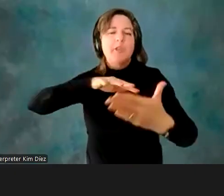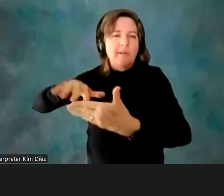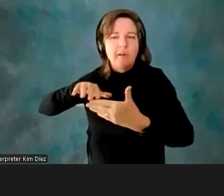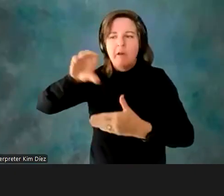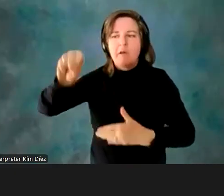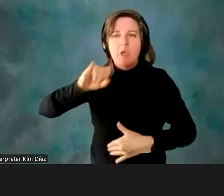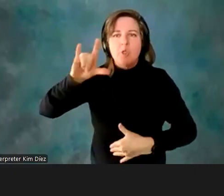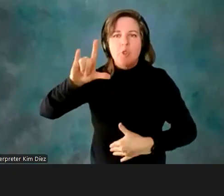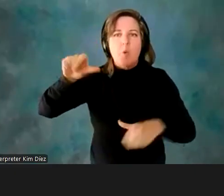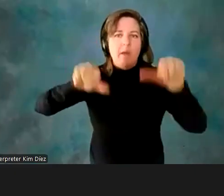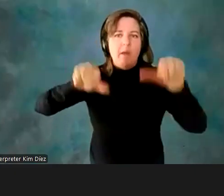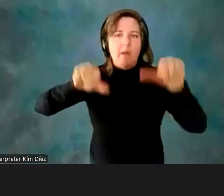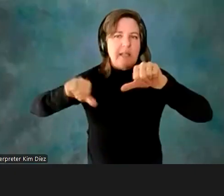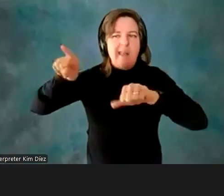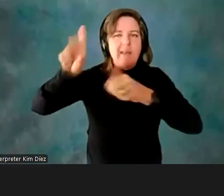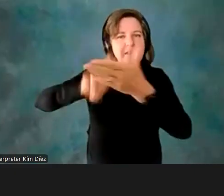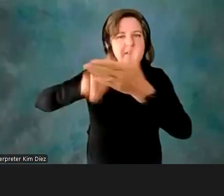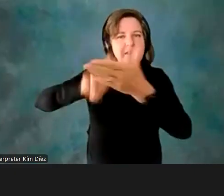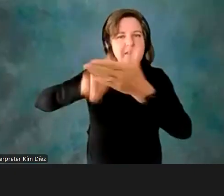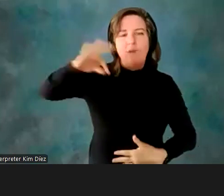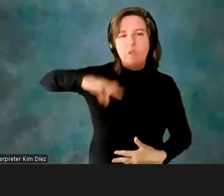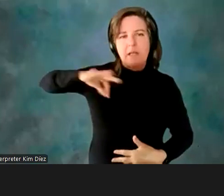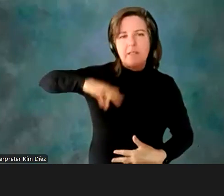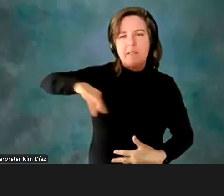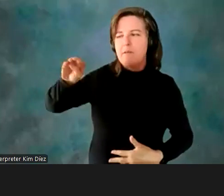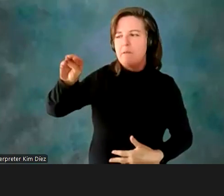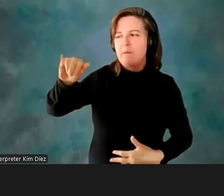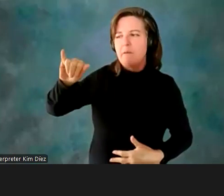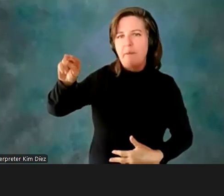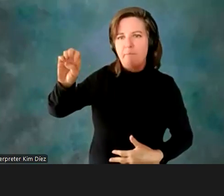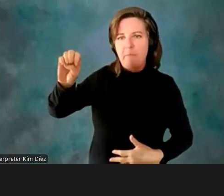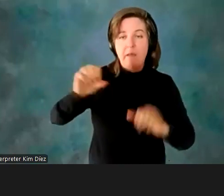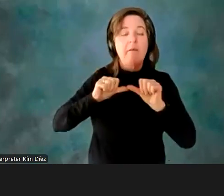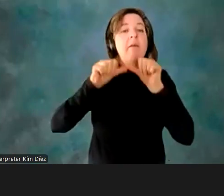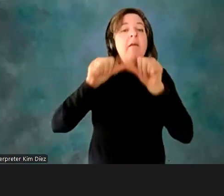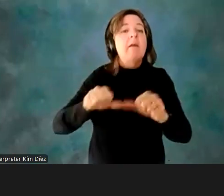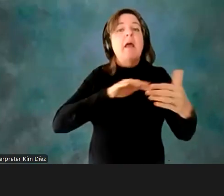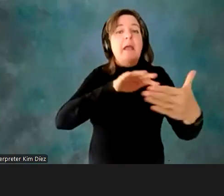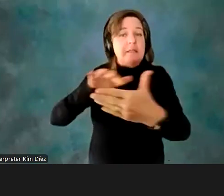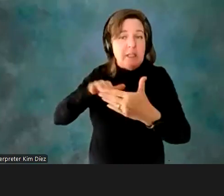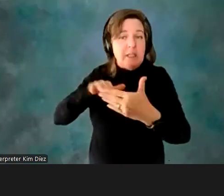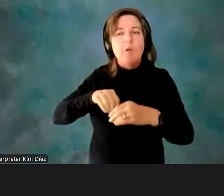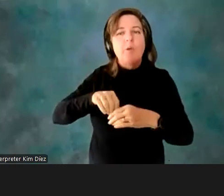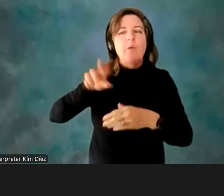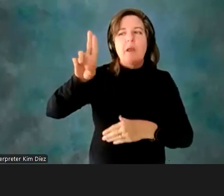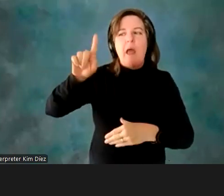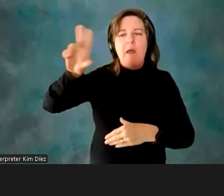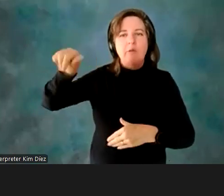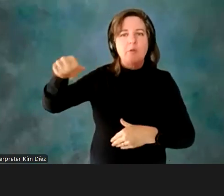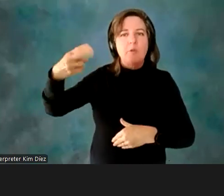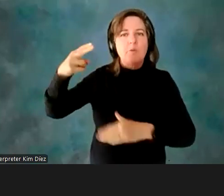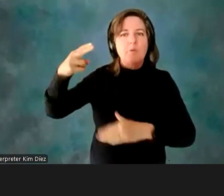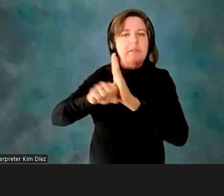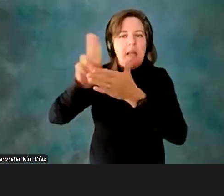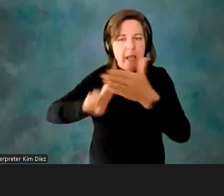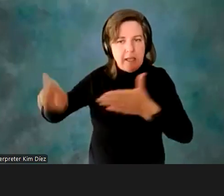of Maine. Kent continued his studies at Utah State University, where he focused on the pedology and